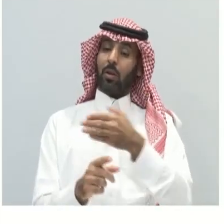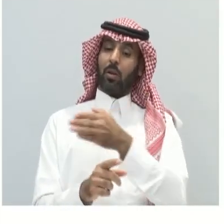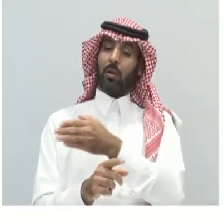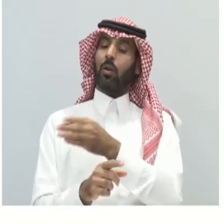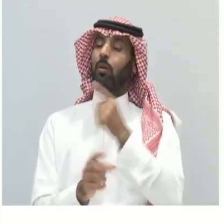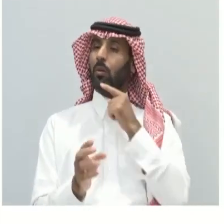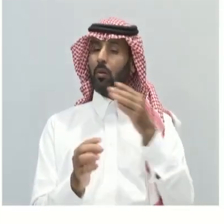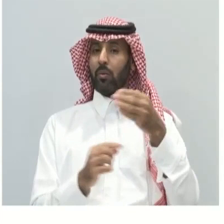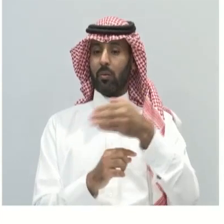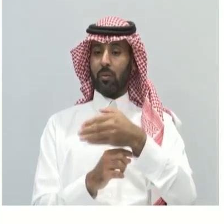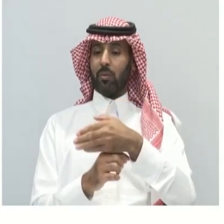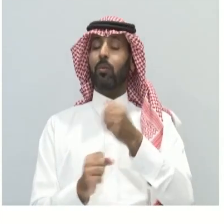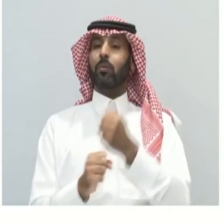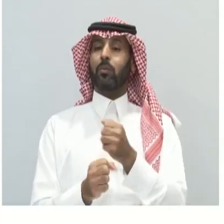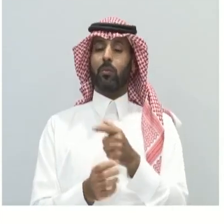a secret.